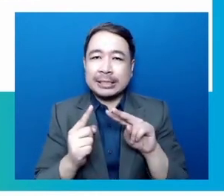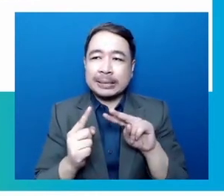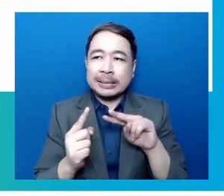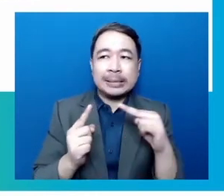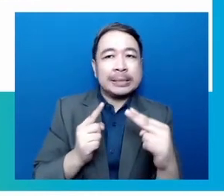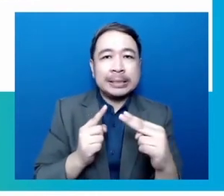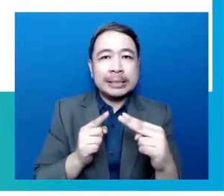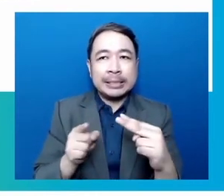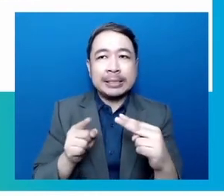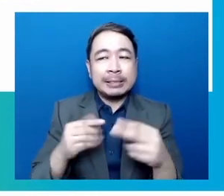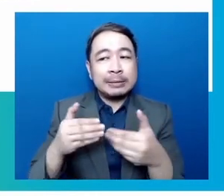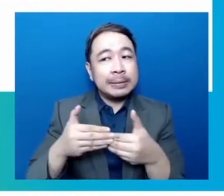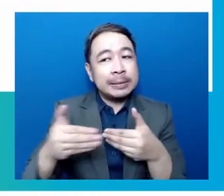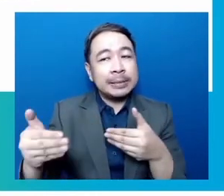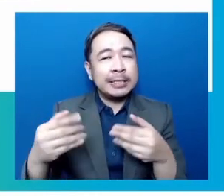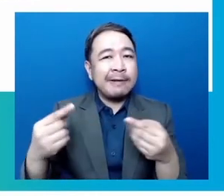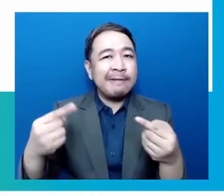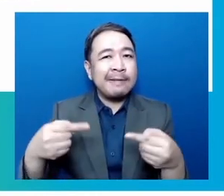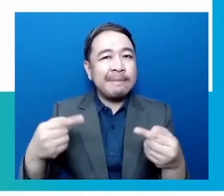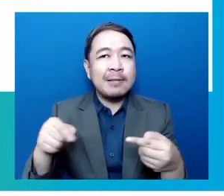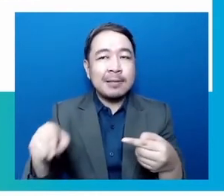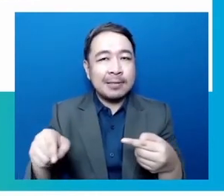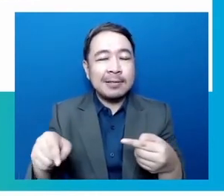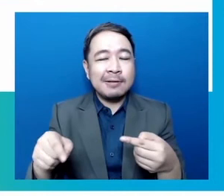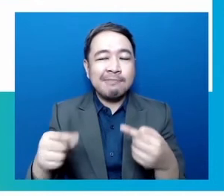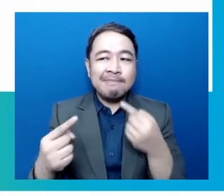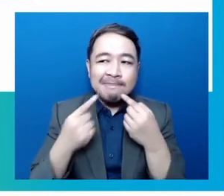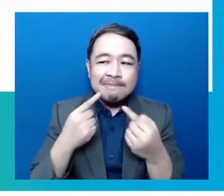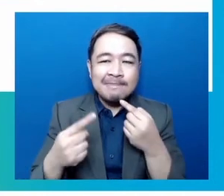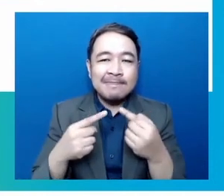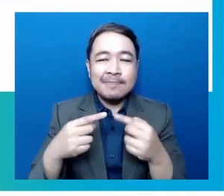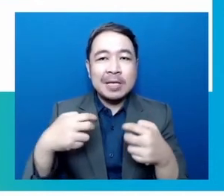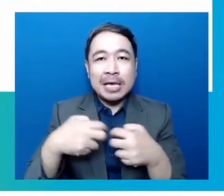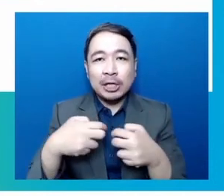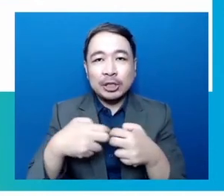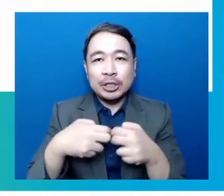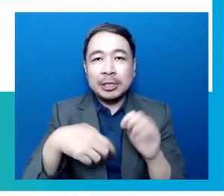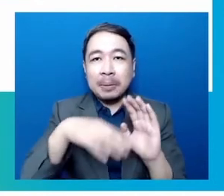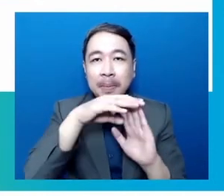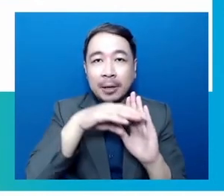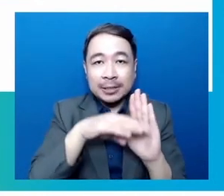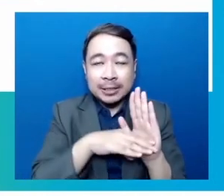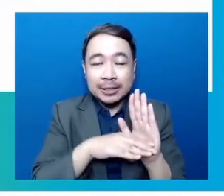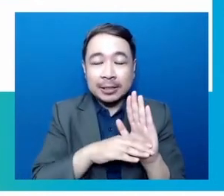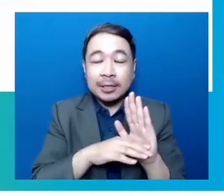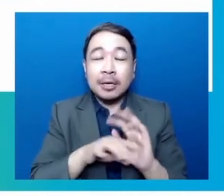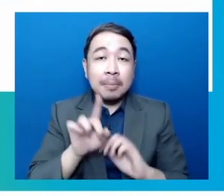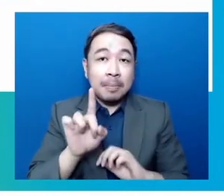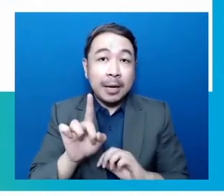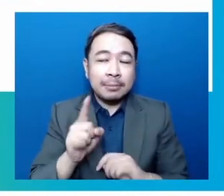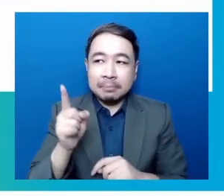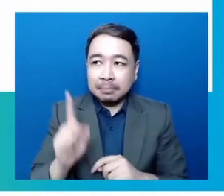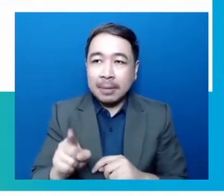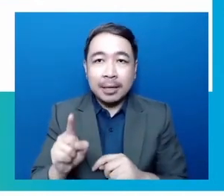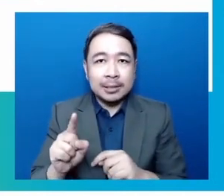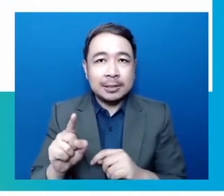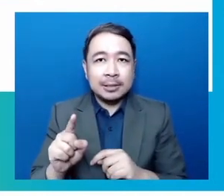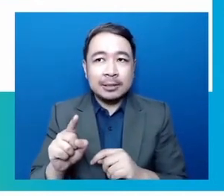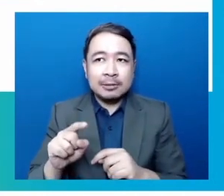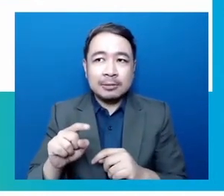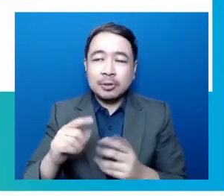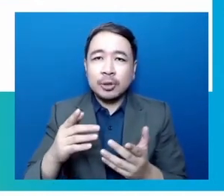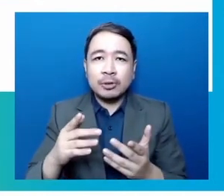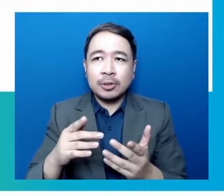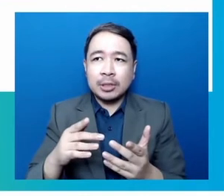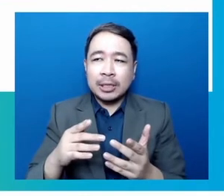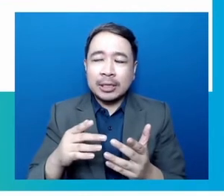debates on the energy policy, but I think we should also have a conversation on ways to better support the circular economy. Thank